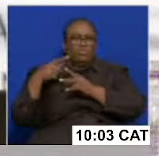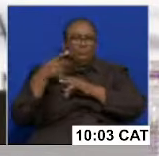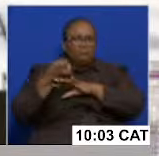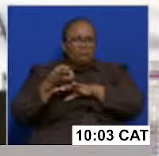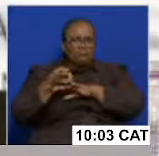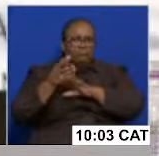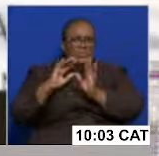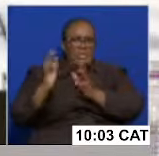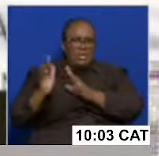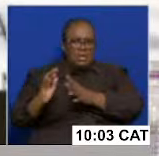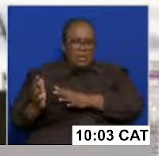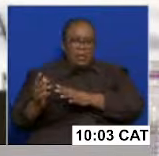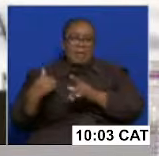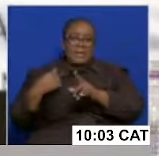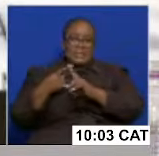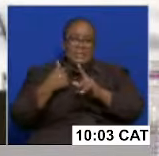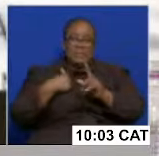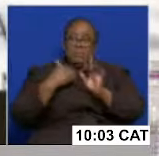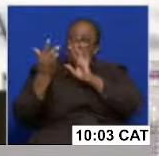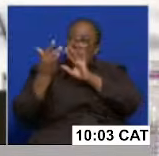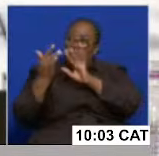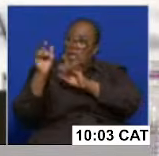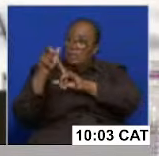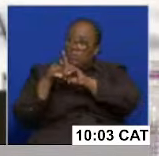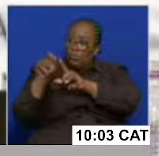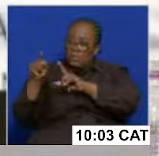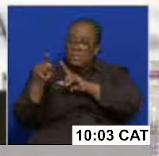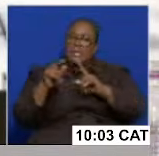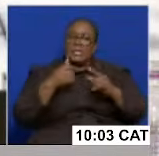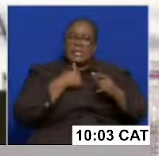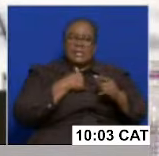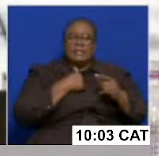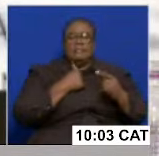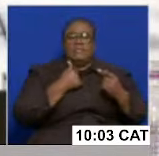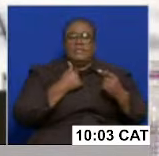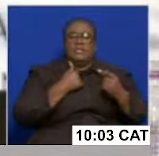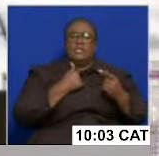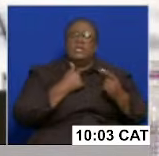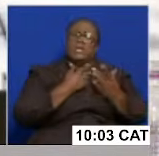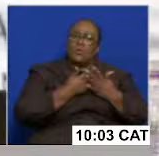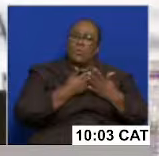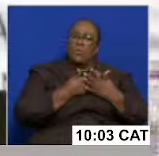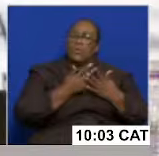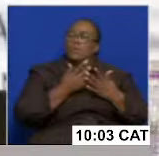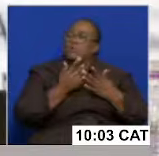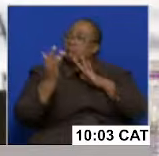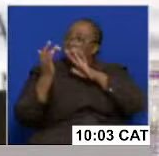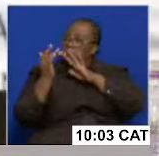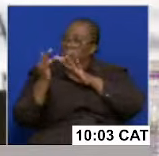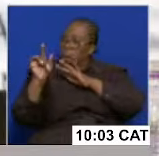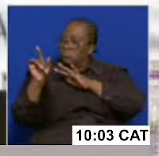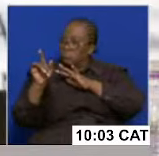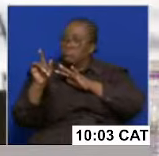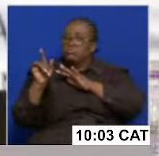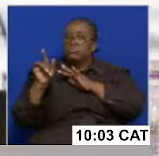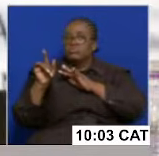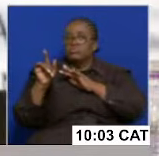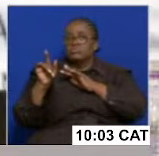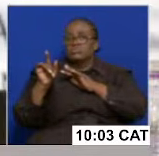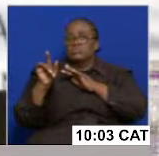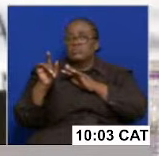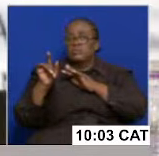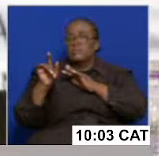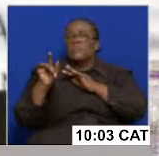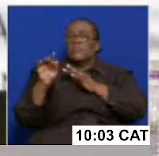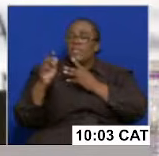I was ultimately able to get hold of the informer. I contacted him